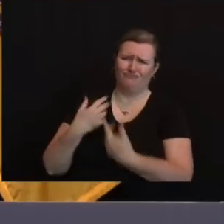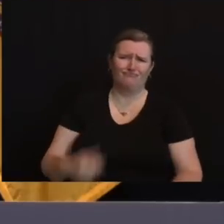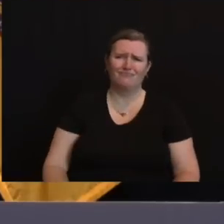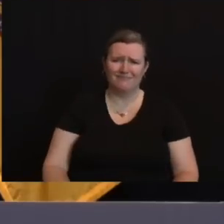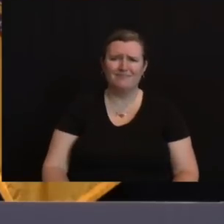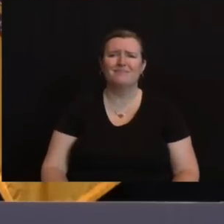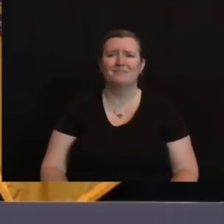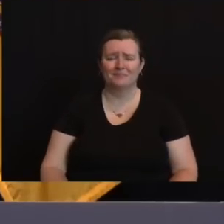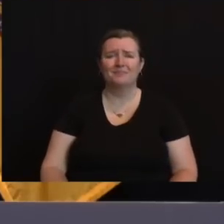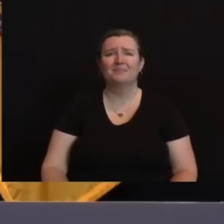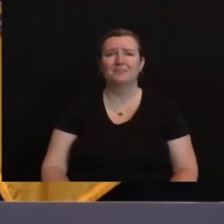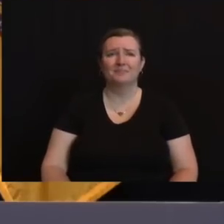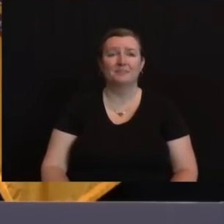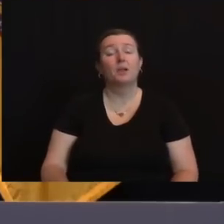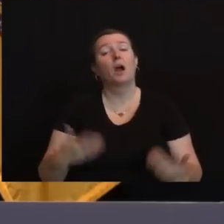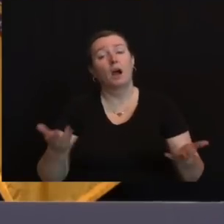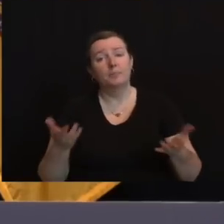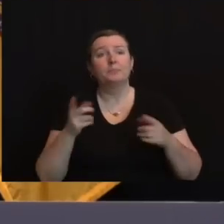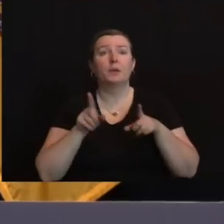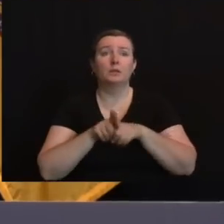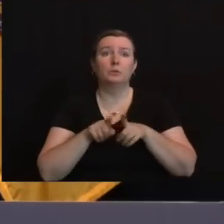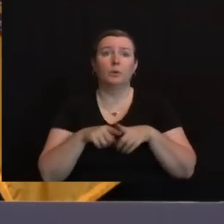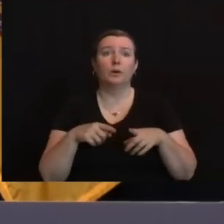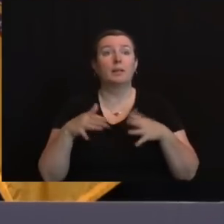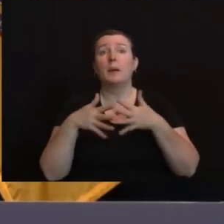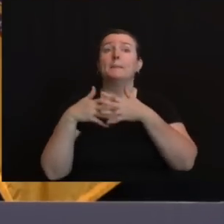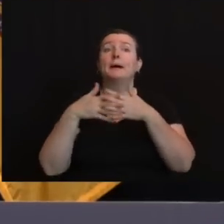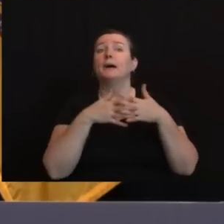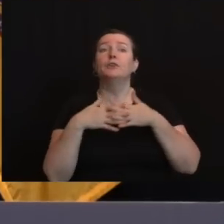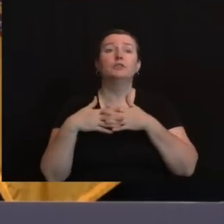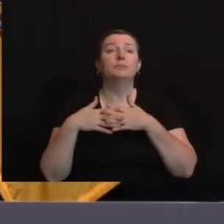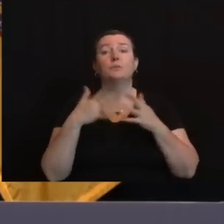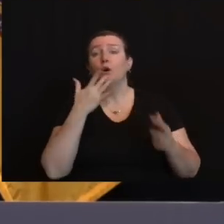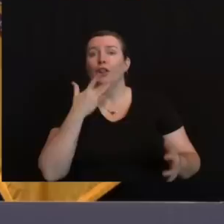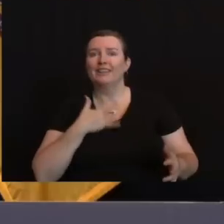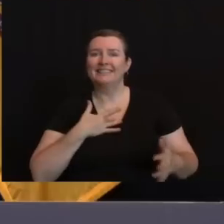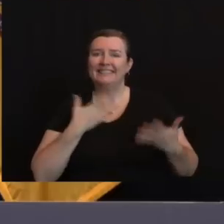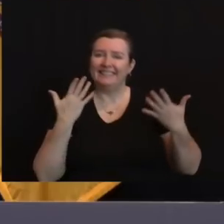acknowledging the birth of the birthday of our nation. Can I ask Ed